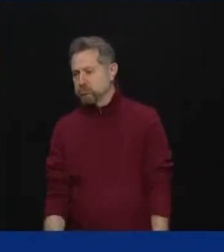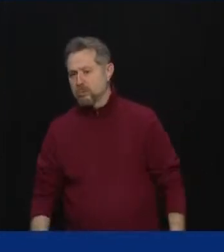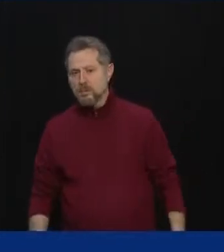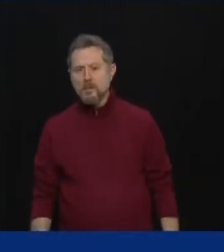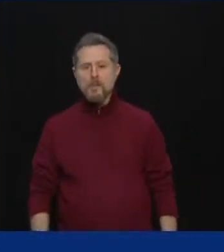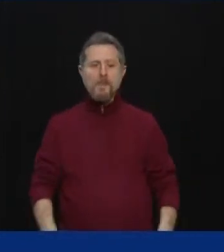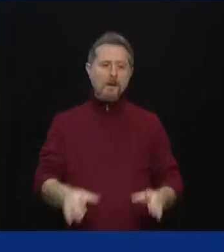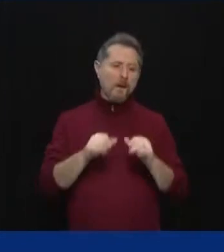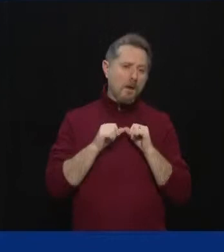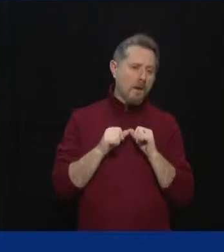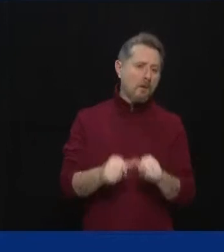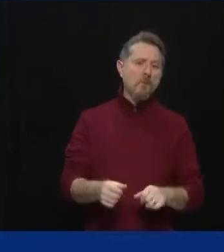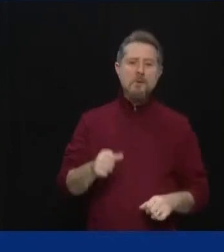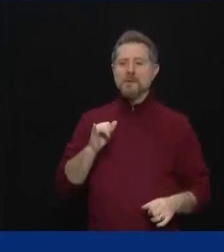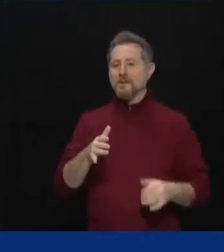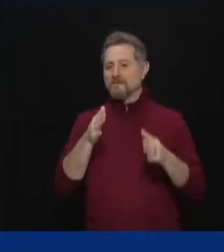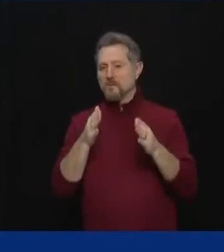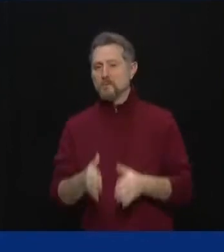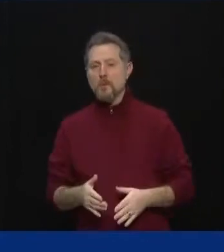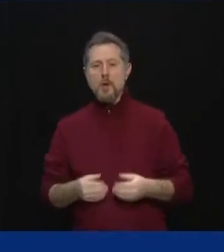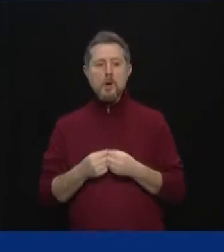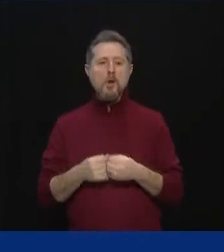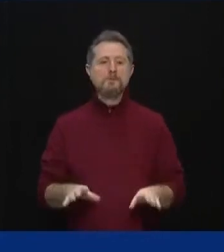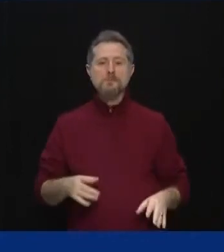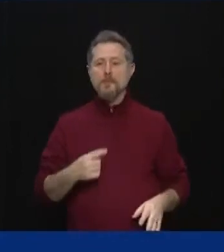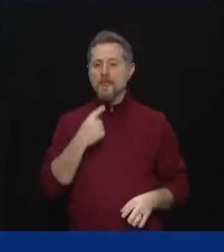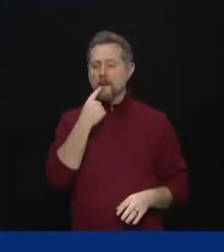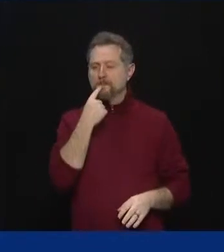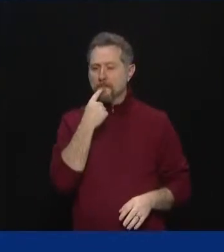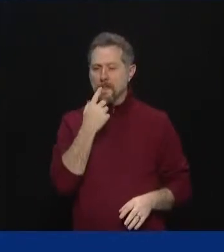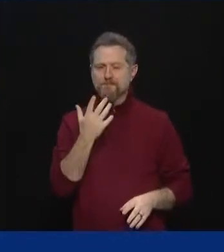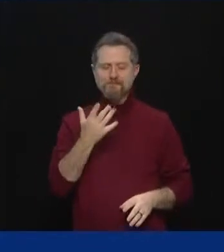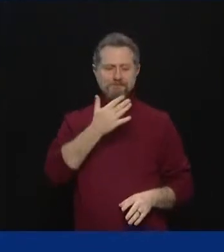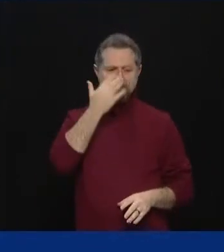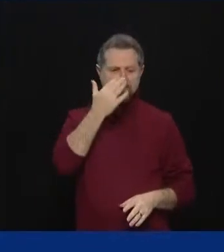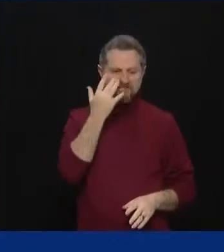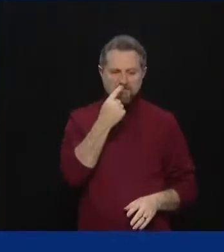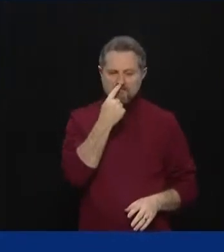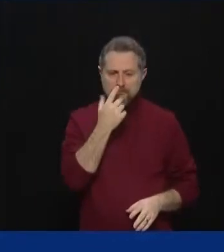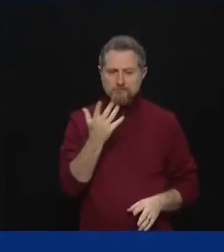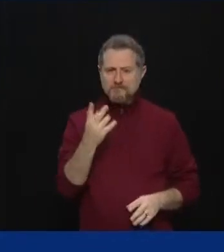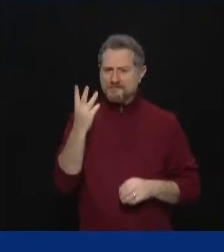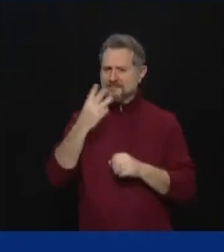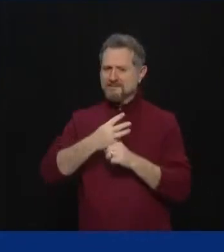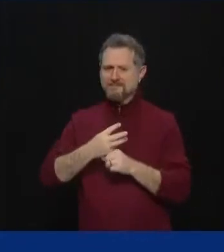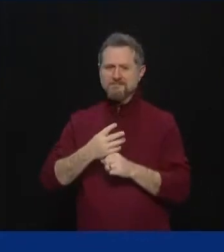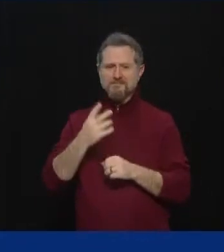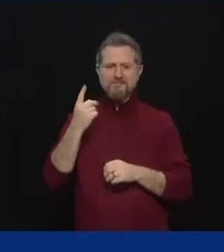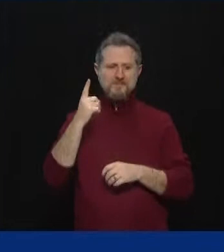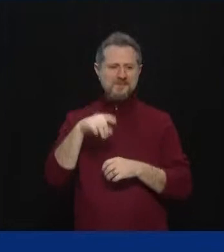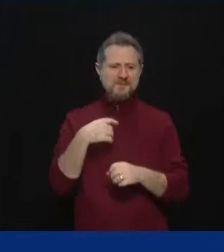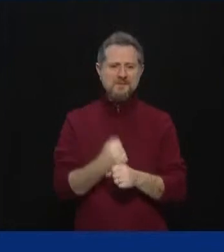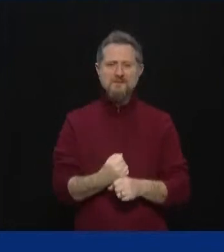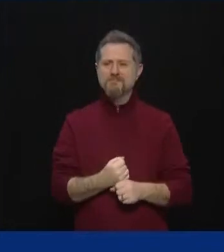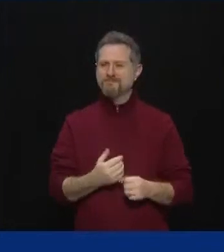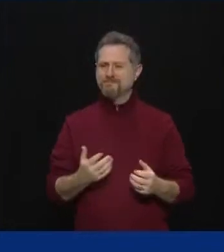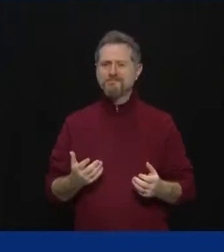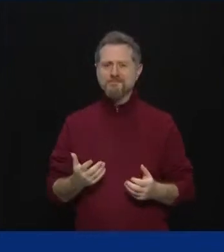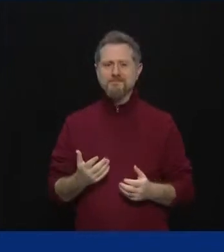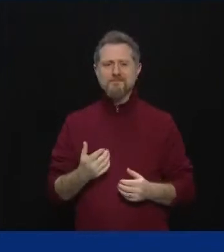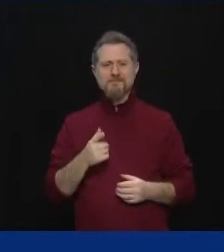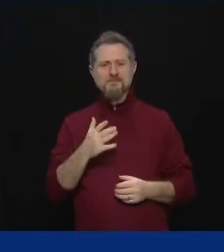who have lost their sense of taste or smell months and months later. I mean, I'm speaking about individuals on my own staff who've been affected.